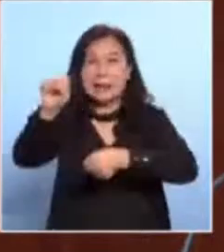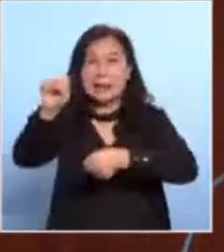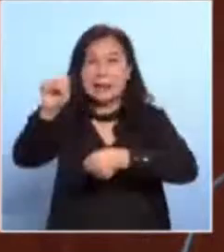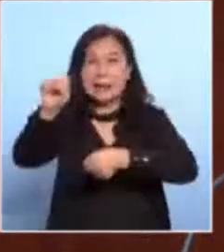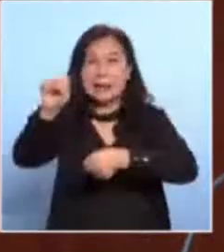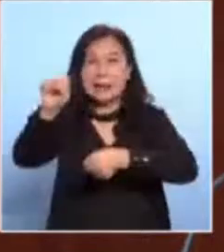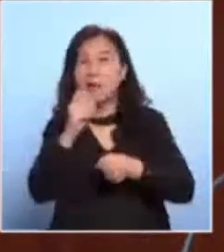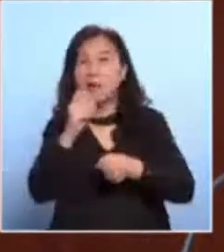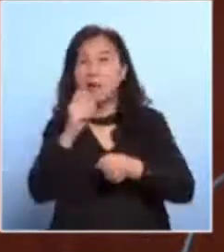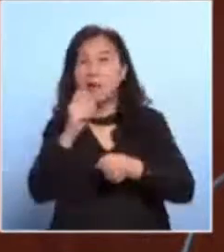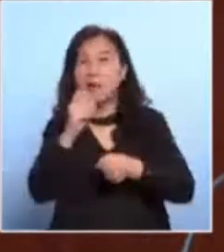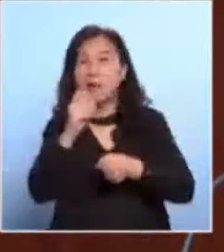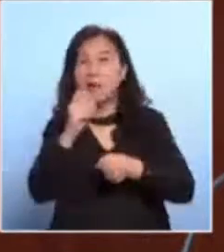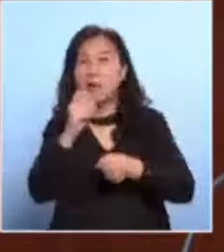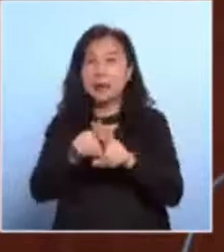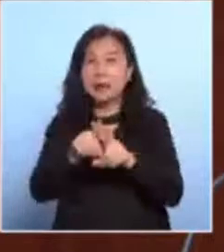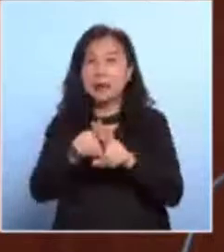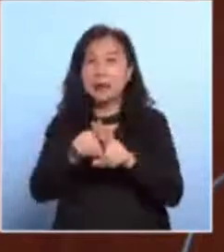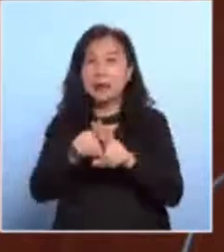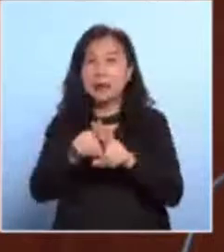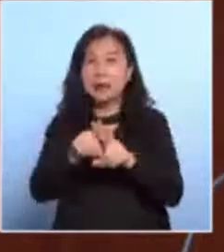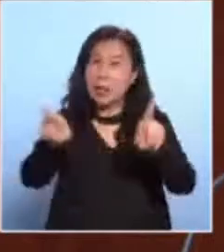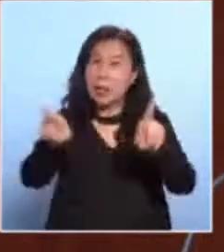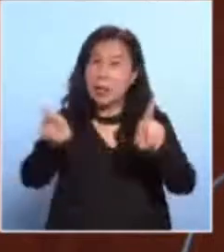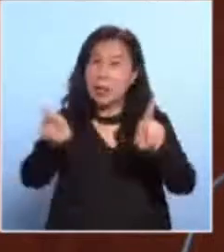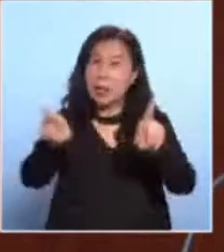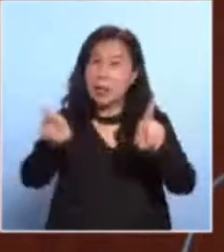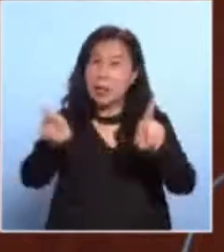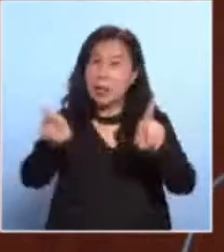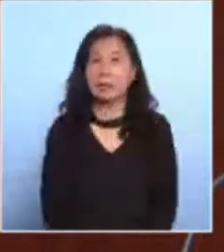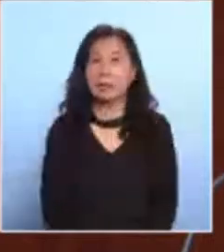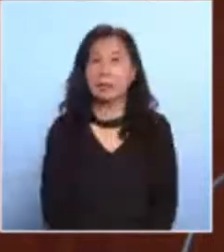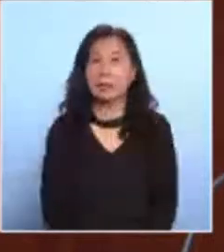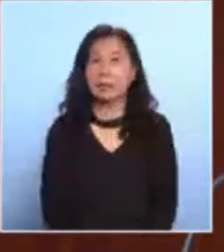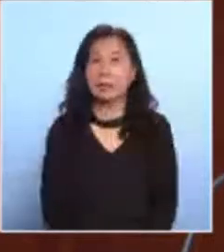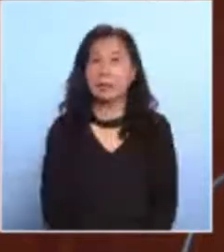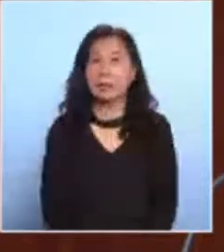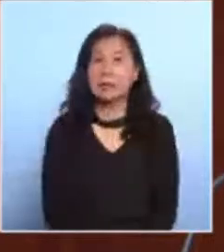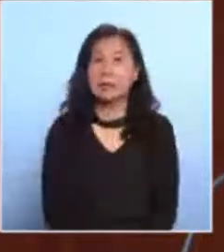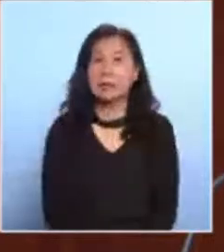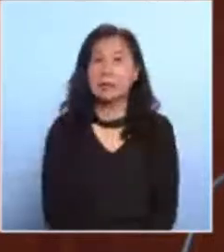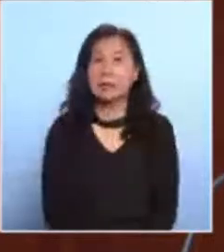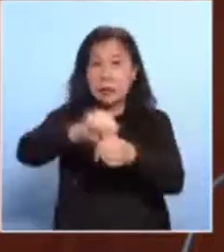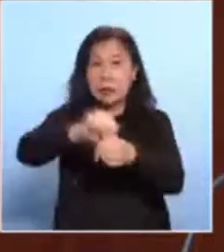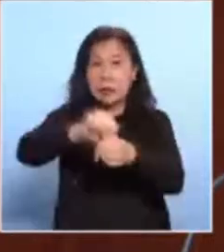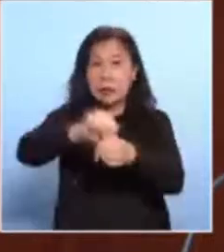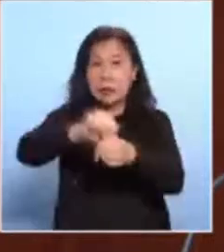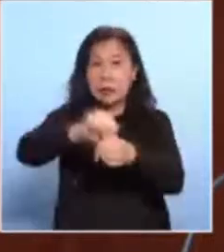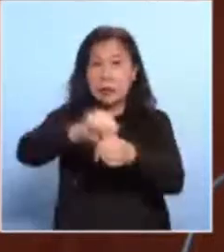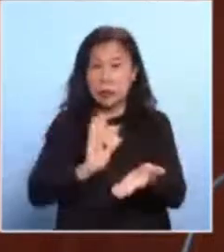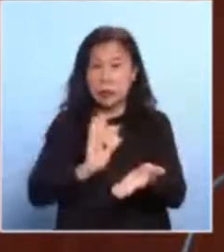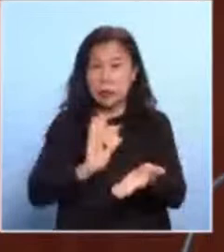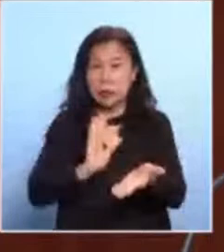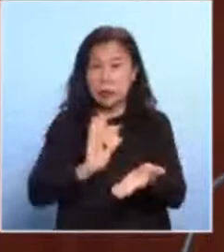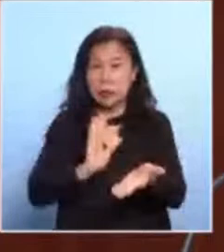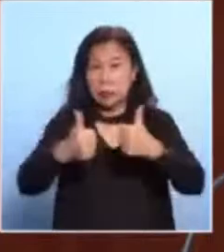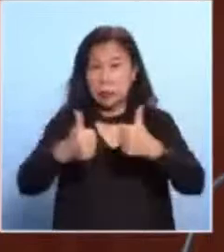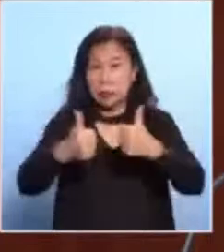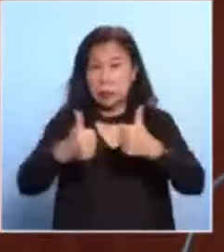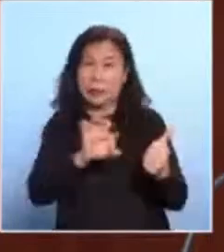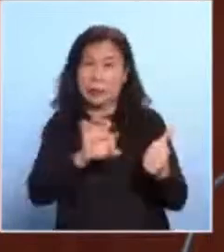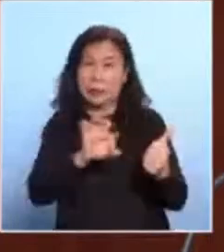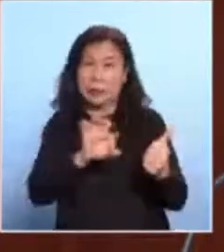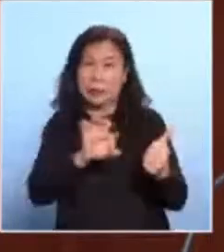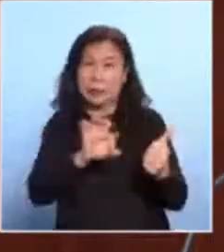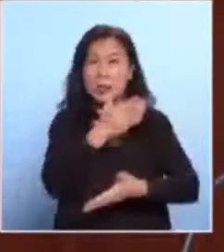with autism spectrum disorder. And 5. Increase the number of representatives of persons with